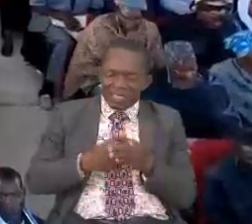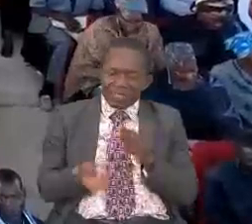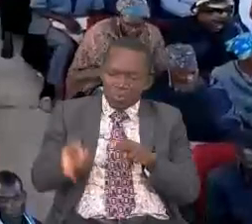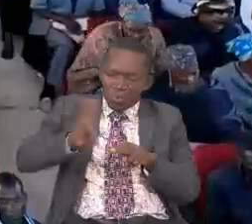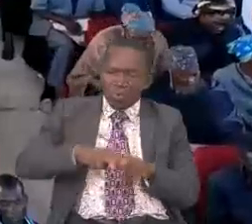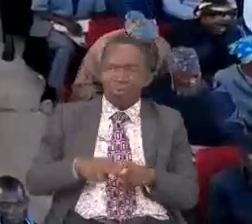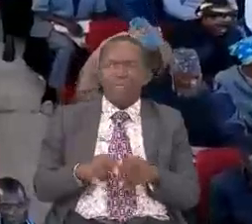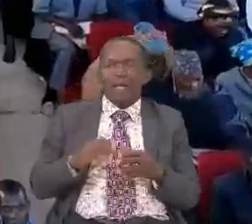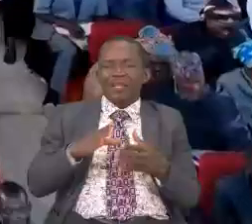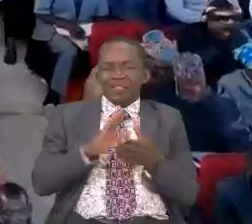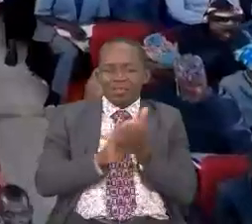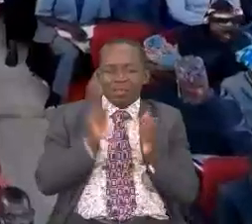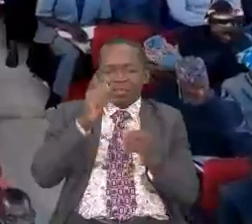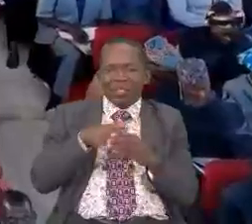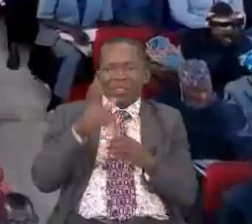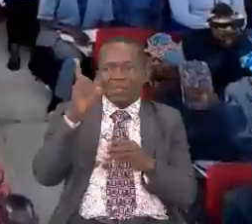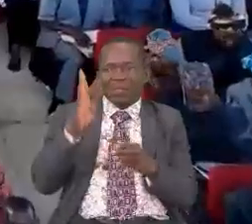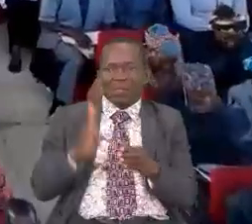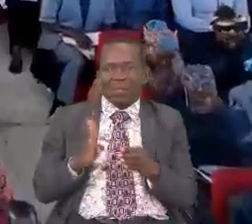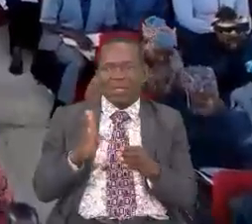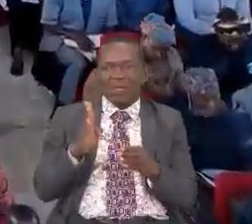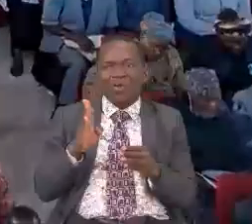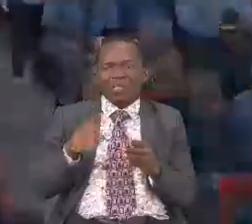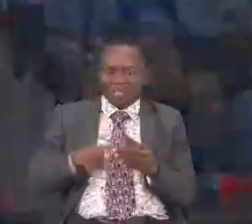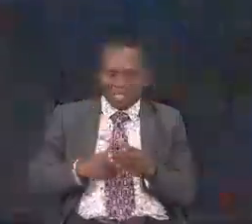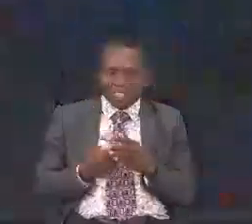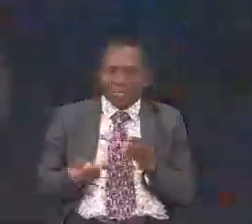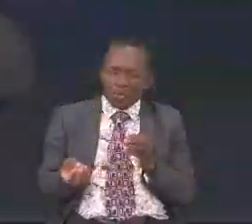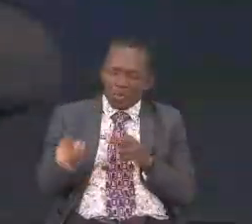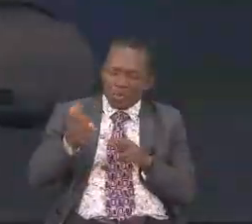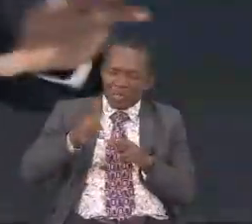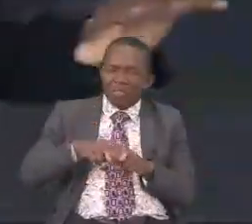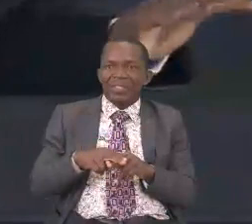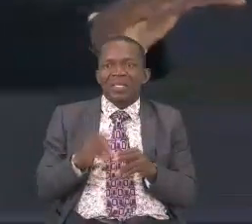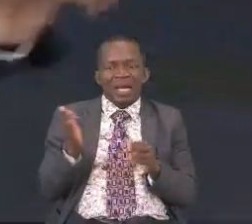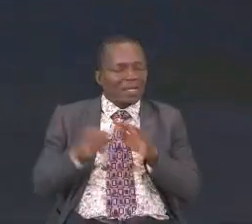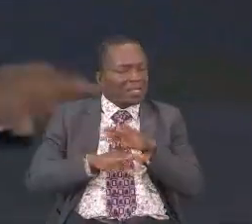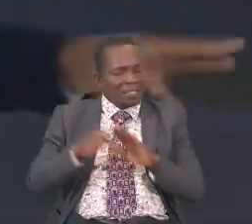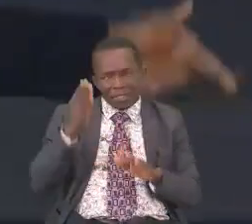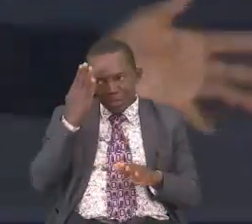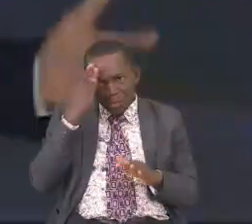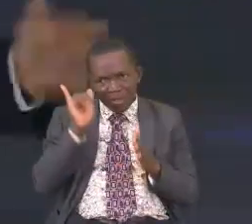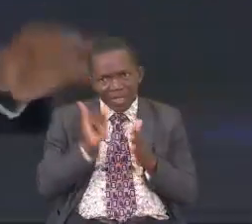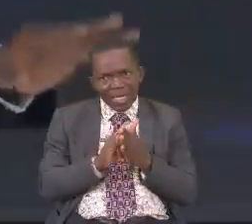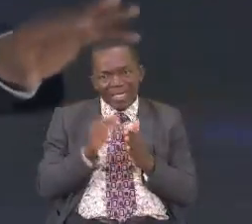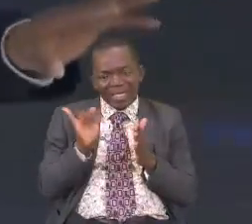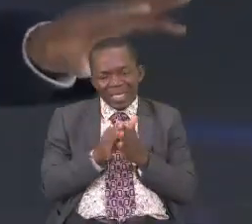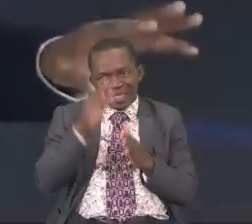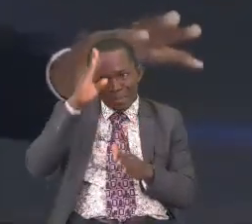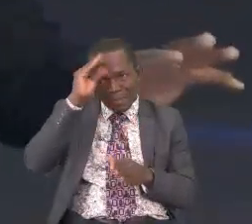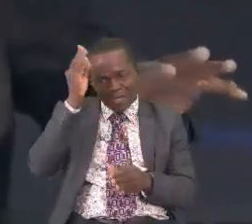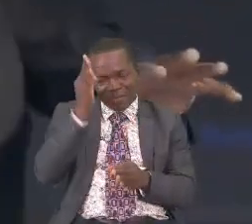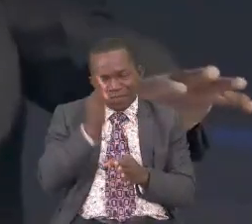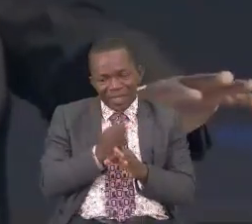they didn't know that that man had cyclists Faith he didn't even know where the Bulls are and he told one man there